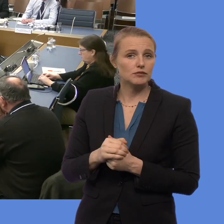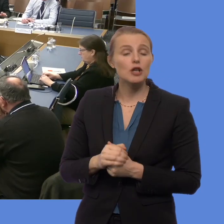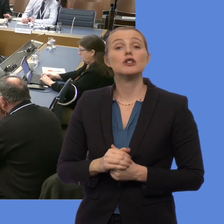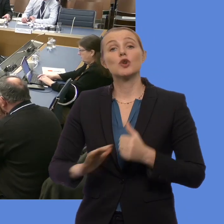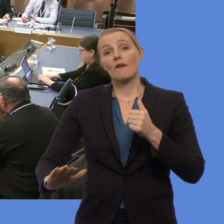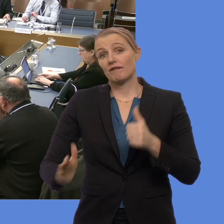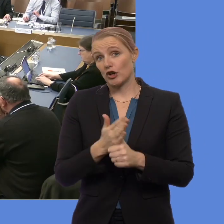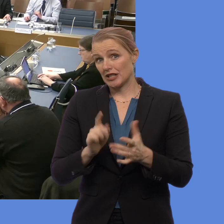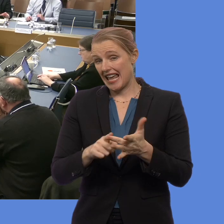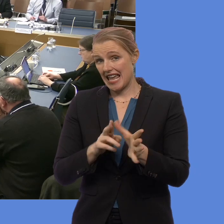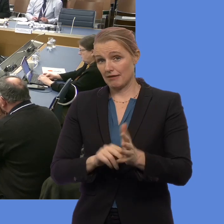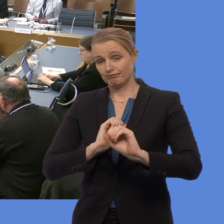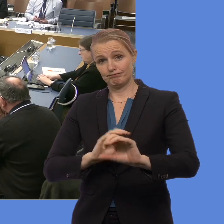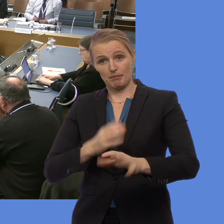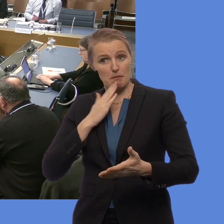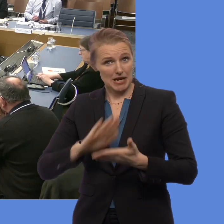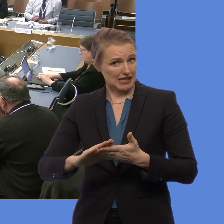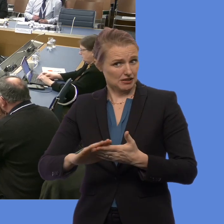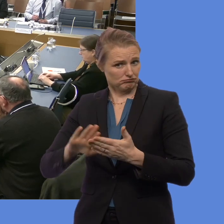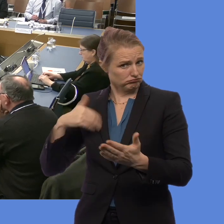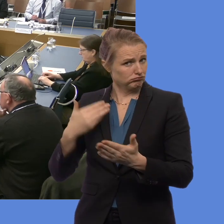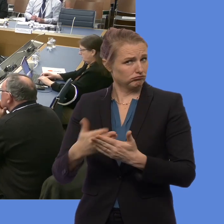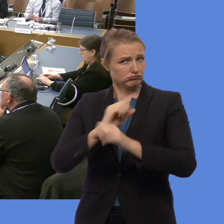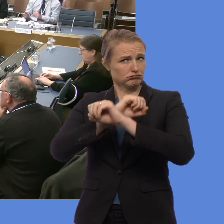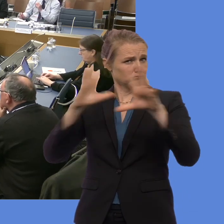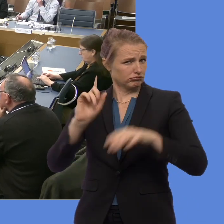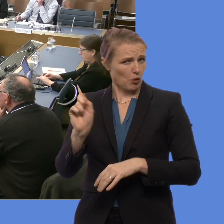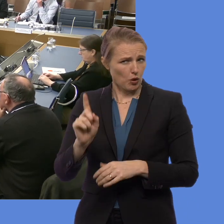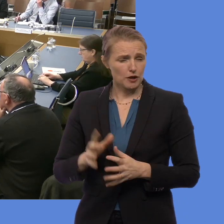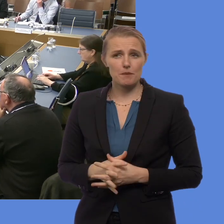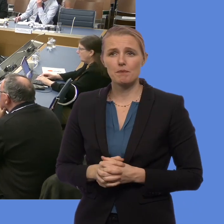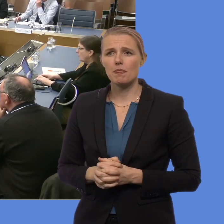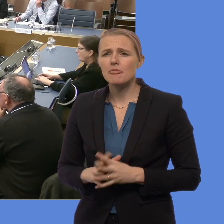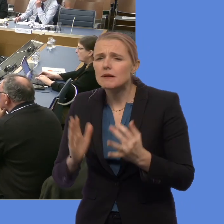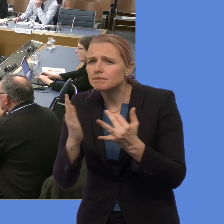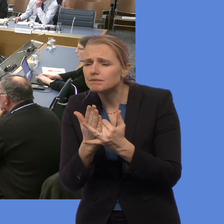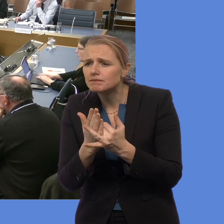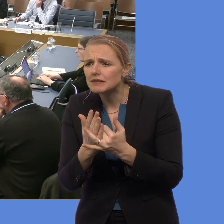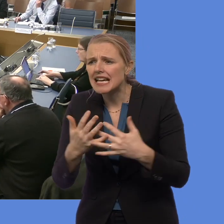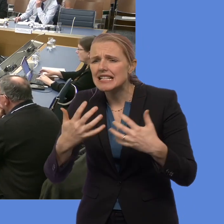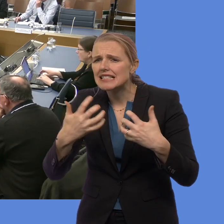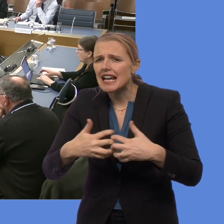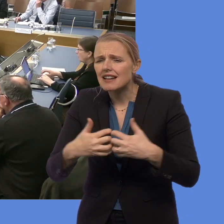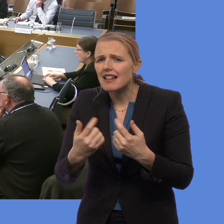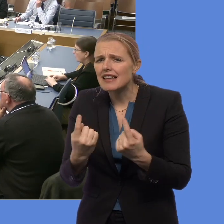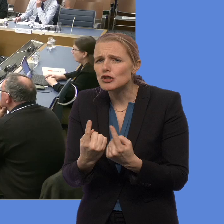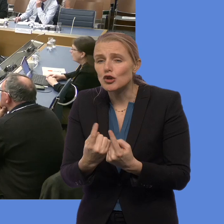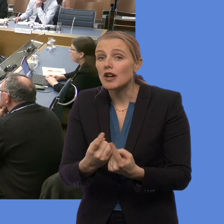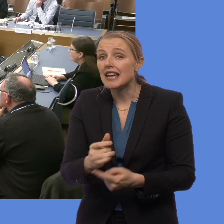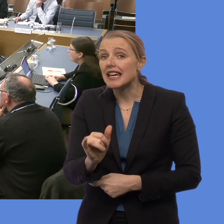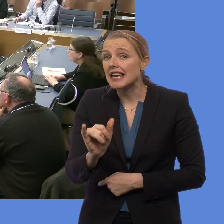questions from members? Brian, go ahead. Chair, sorry to interrupt. Just on a technical matter, because I noticed, yes, the